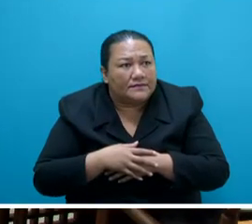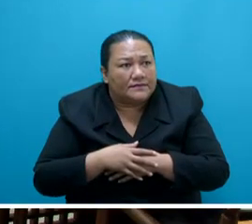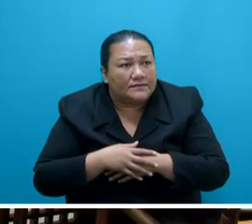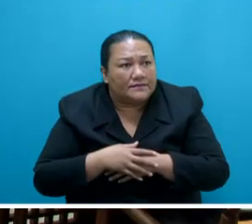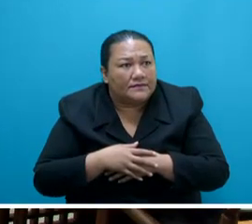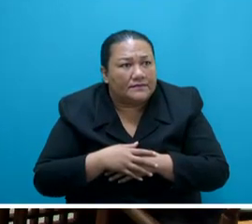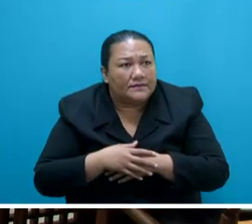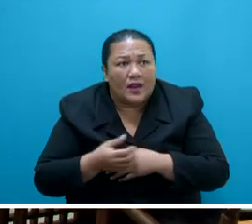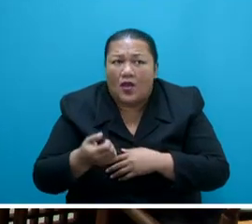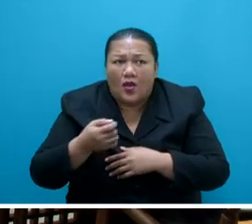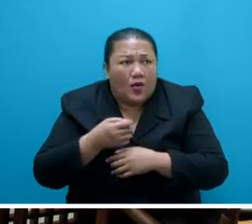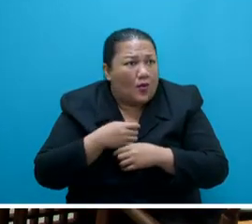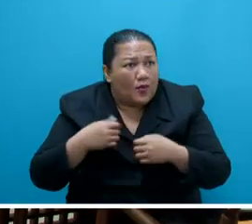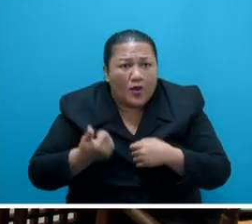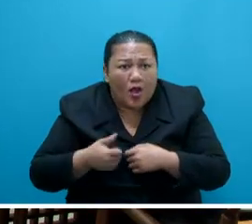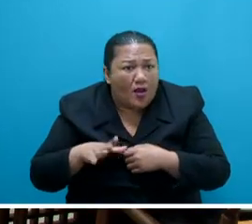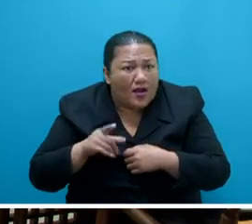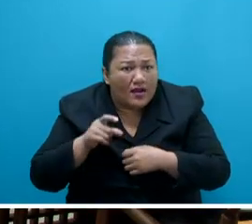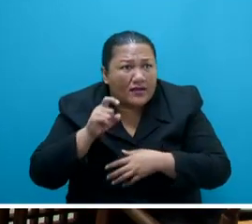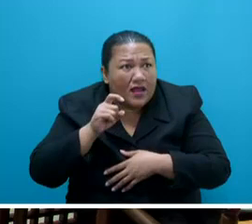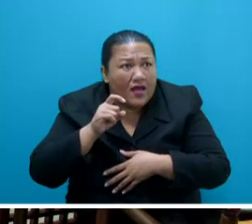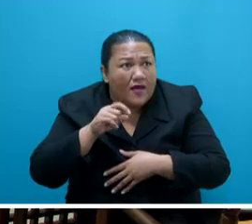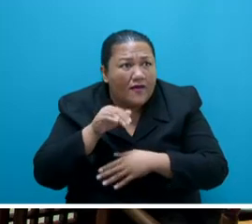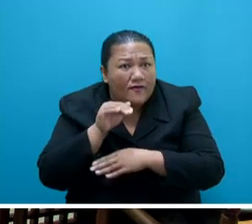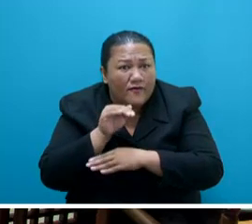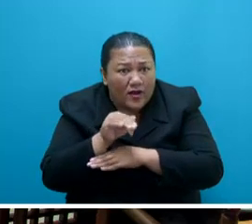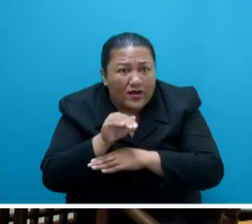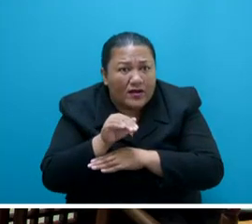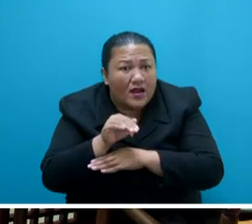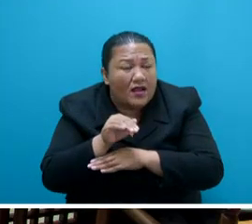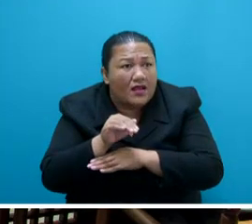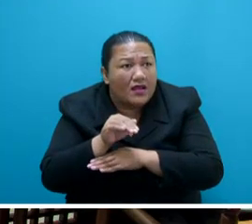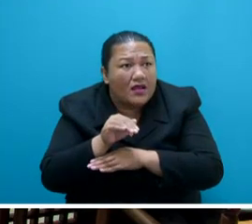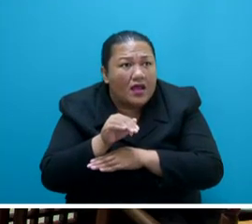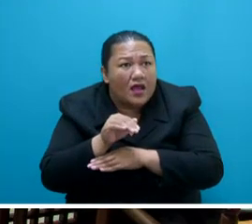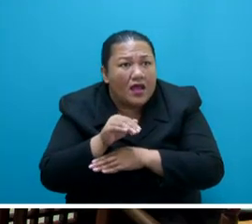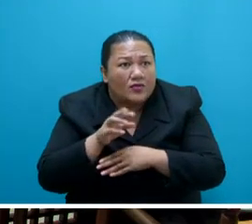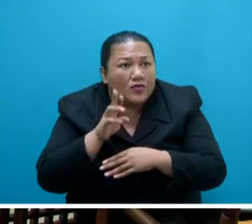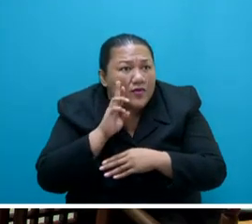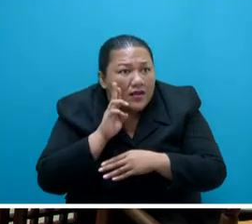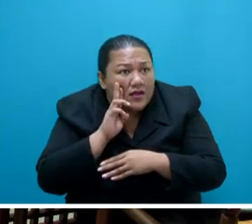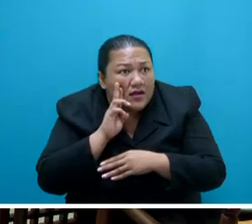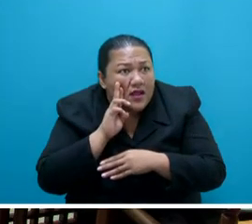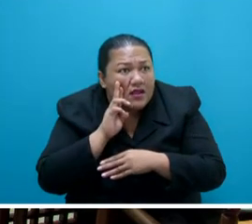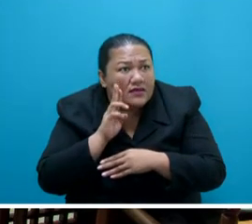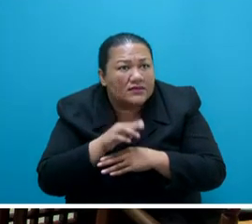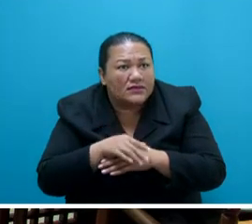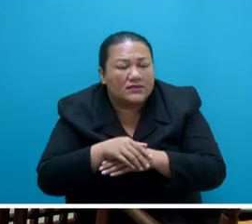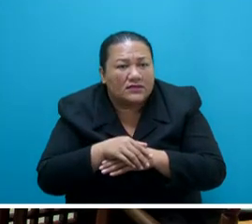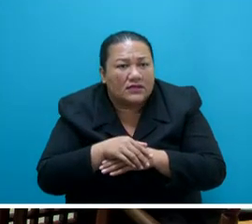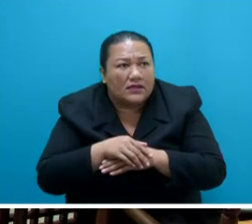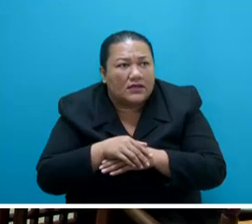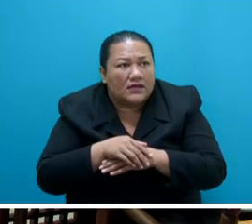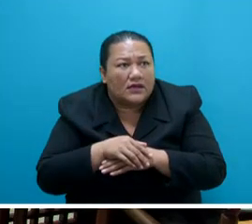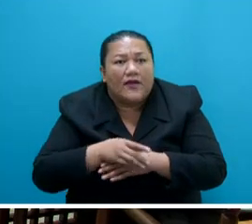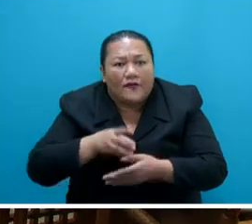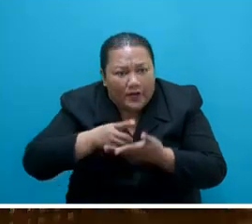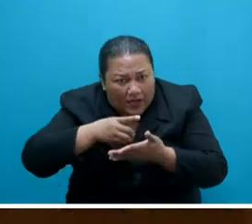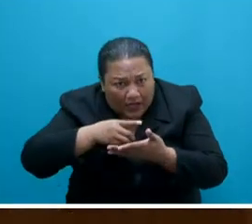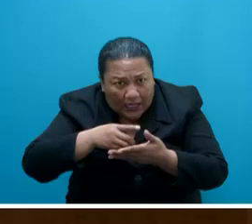As we've taken foreign reserves to record heights, as we have revolutionized the